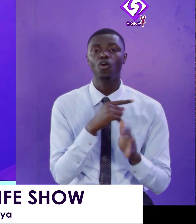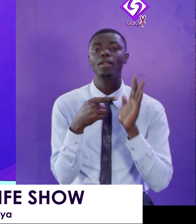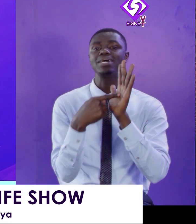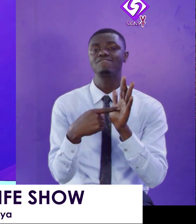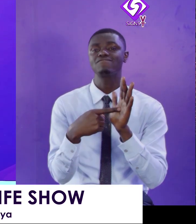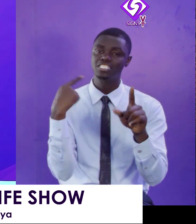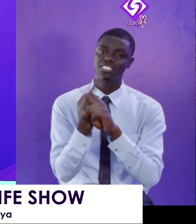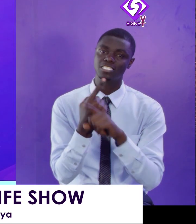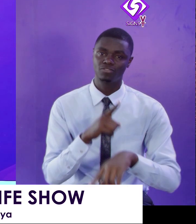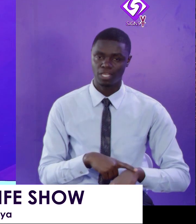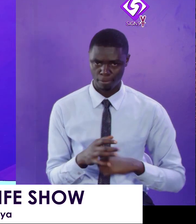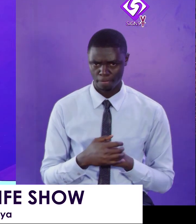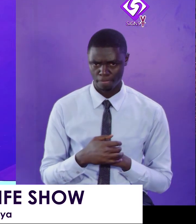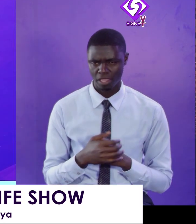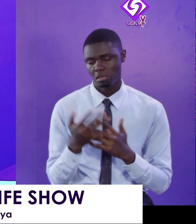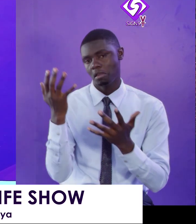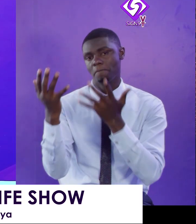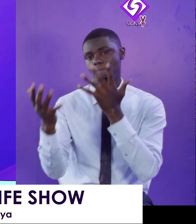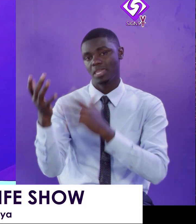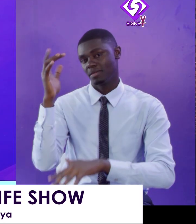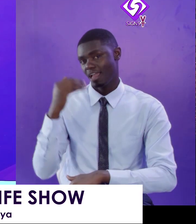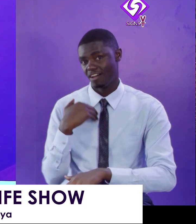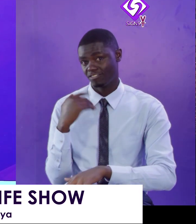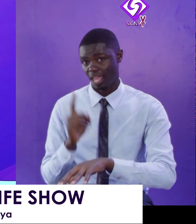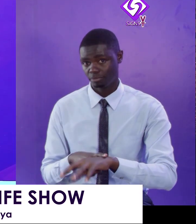times. There may be a time when you